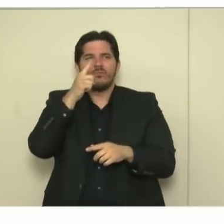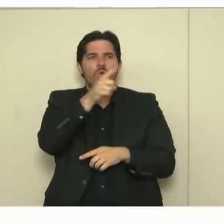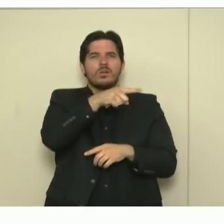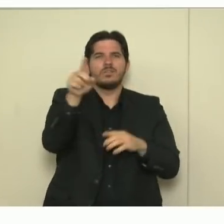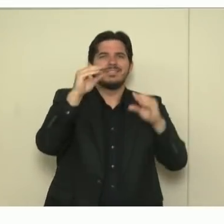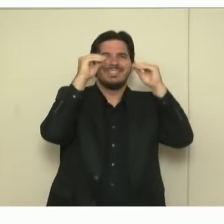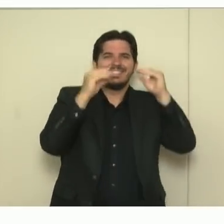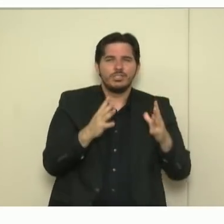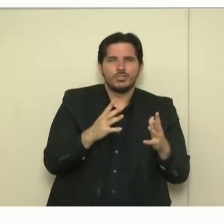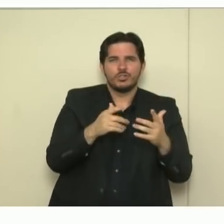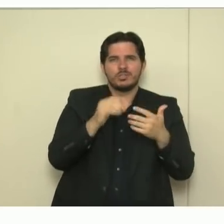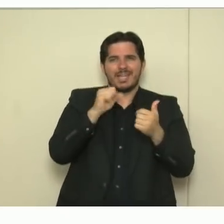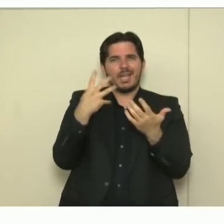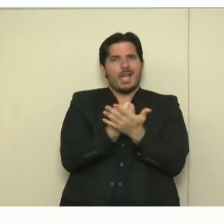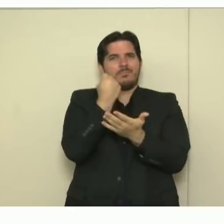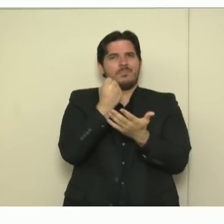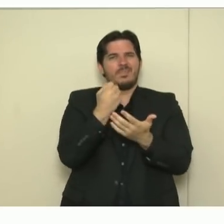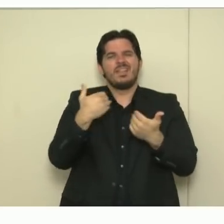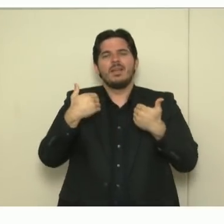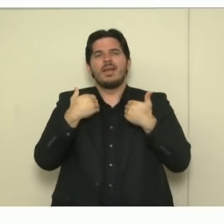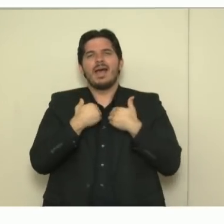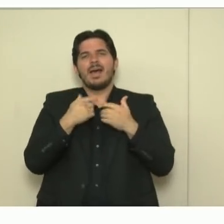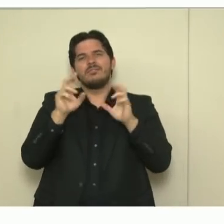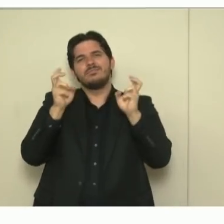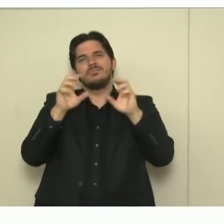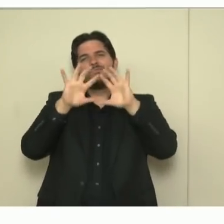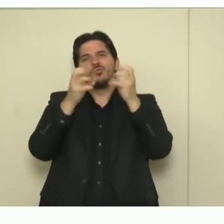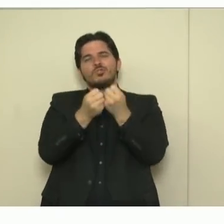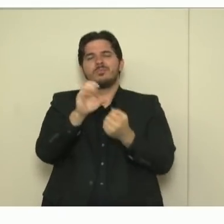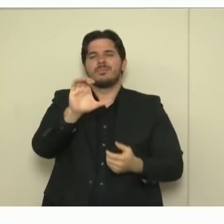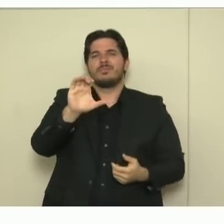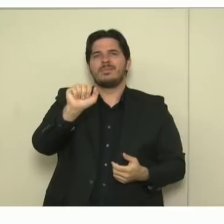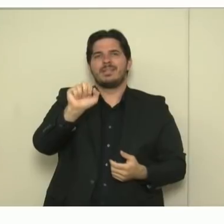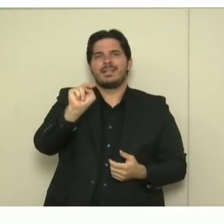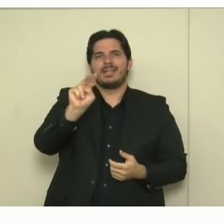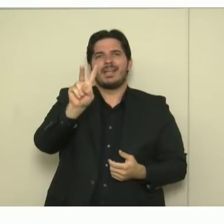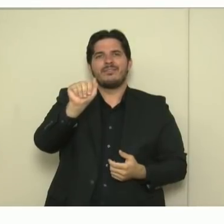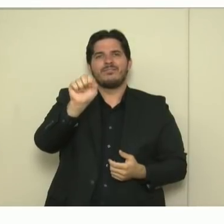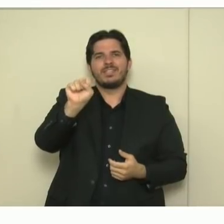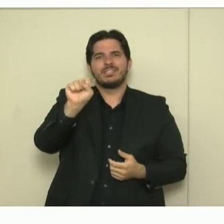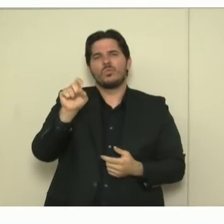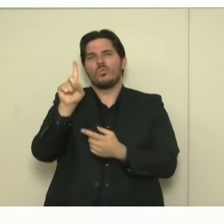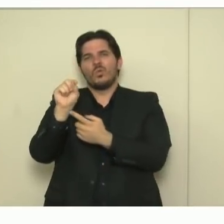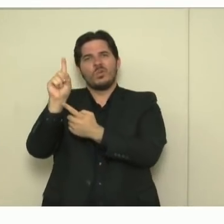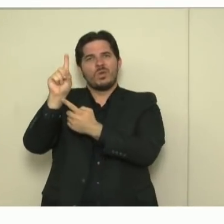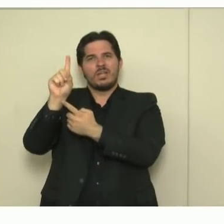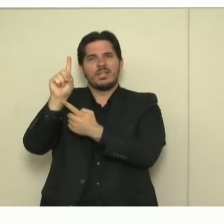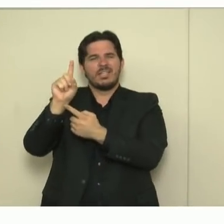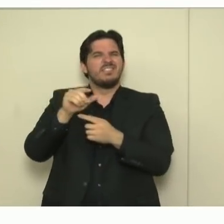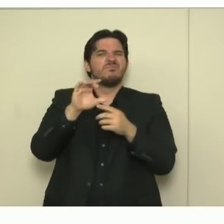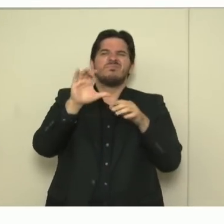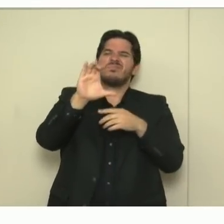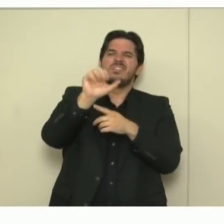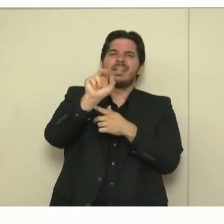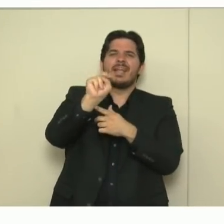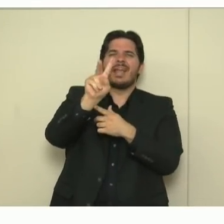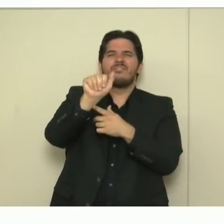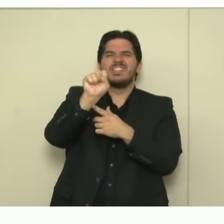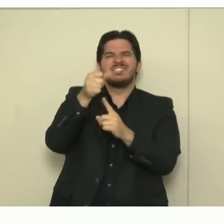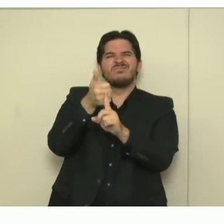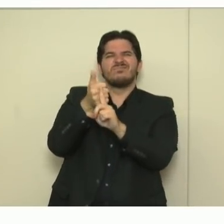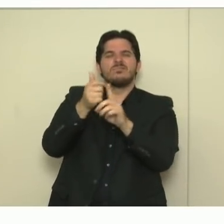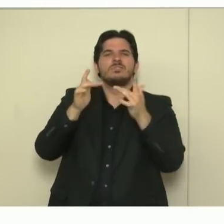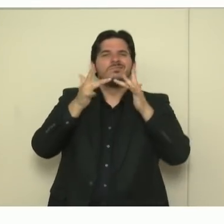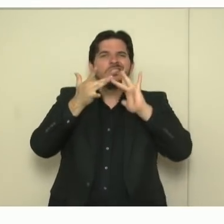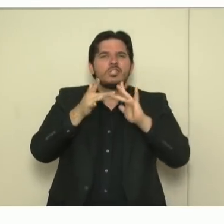Canvas 101. Canvas is our online learning management system. It's available to every single school district and every single charter school